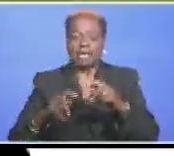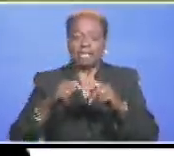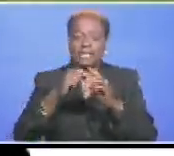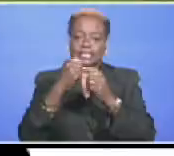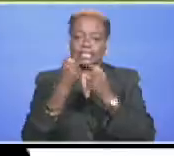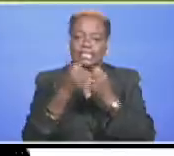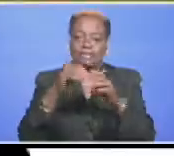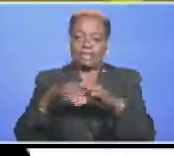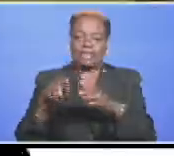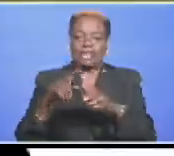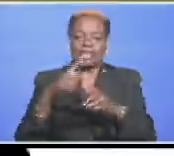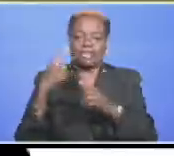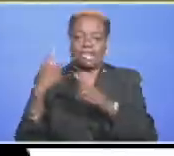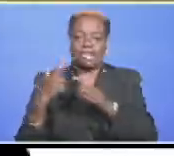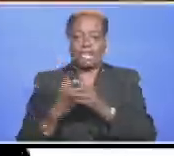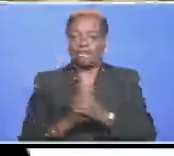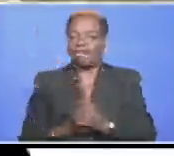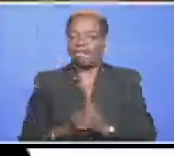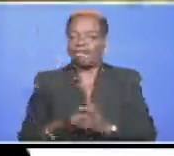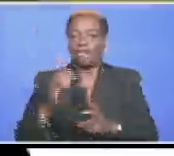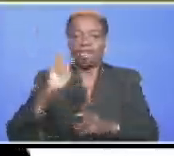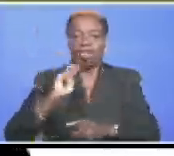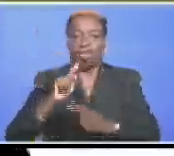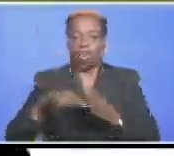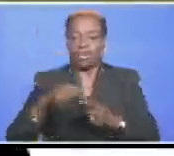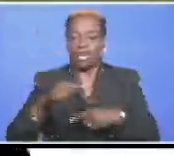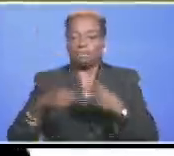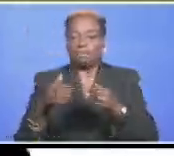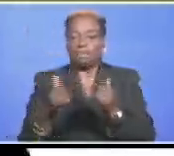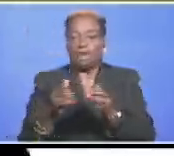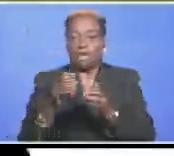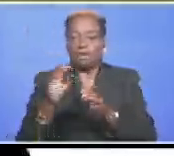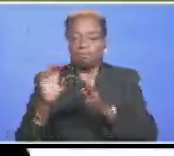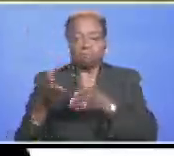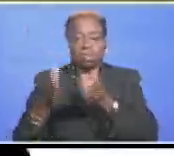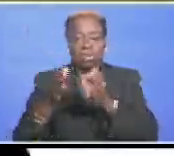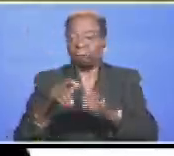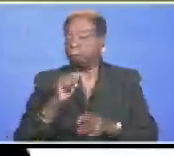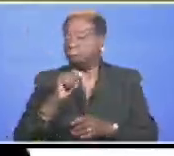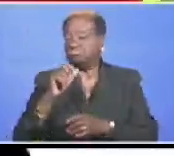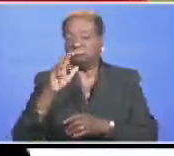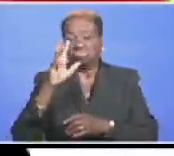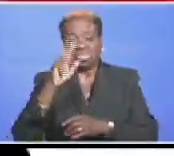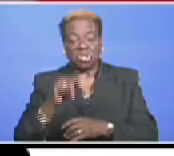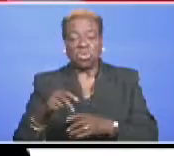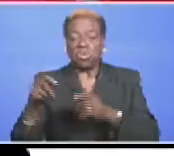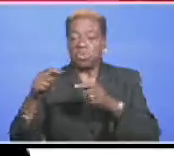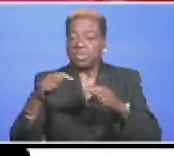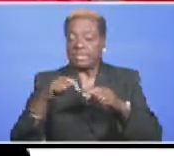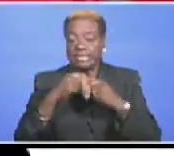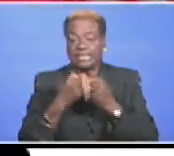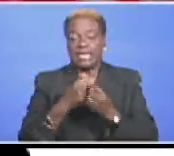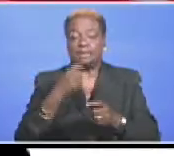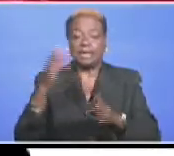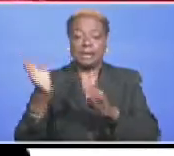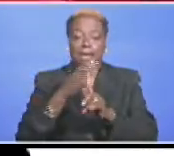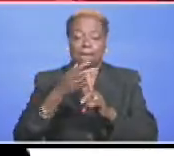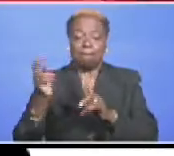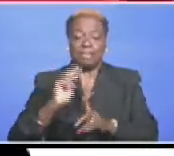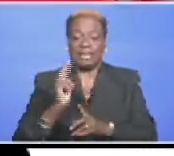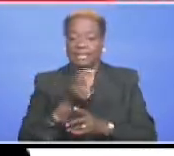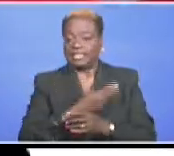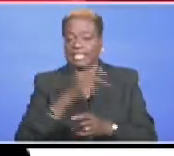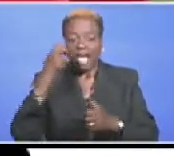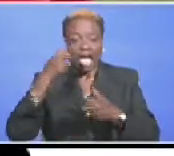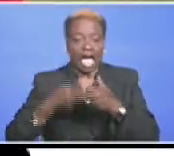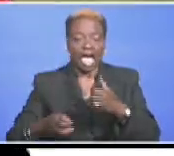we come to play ball, there's no team in the league that can beat us, so we're on to the next. You know, our QB is pretty mobile, so once we get him out in space, it's pretty hard to stop him because you